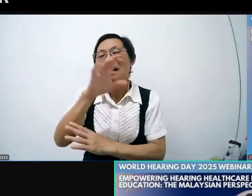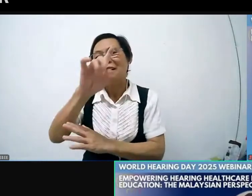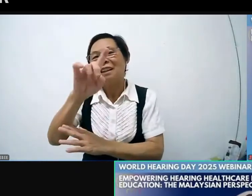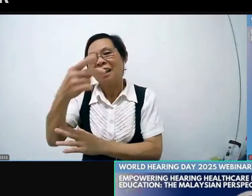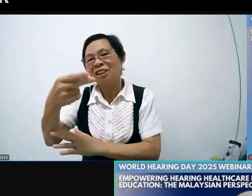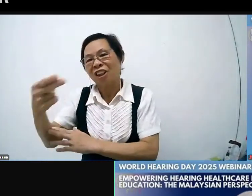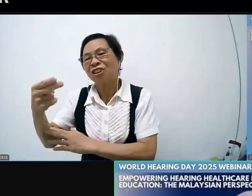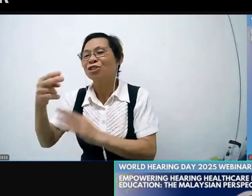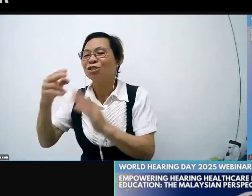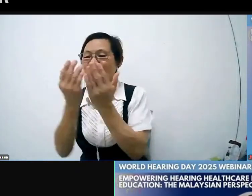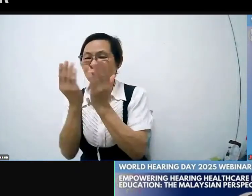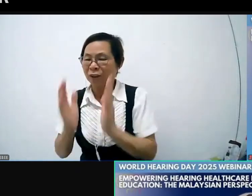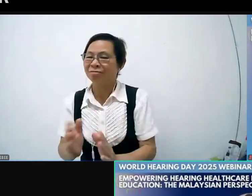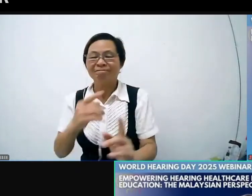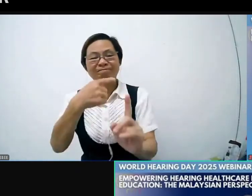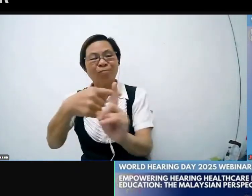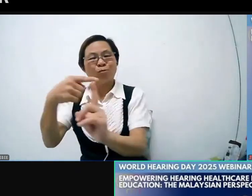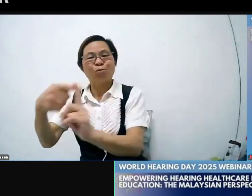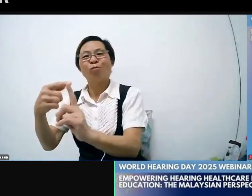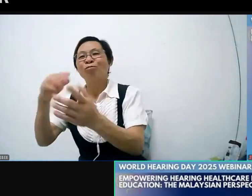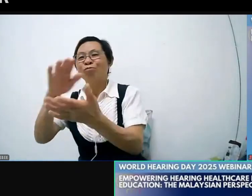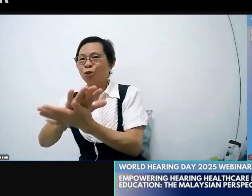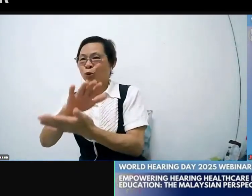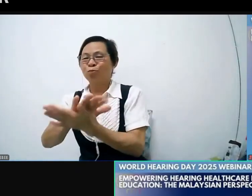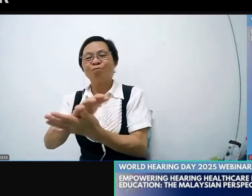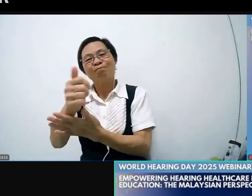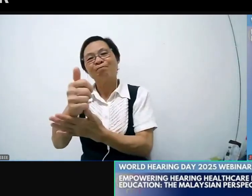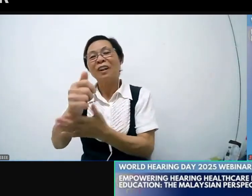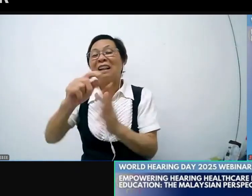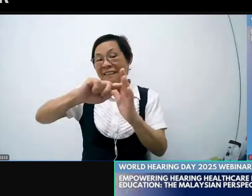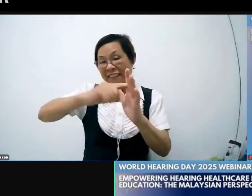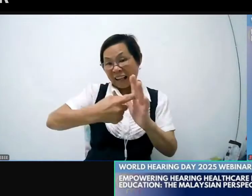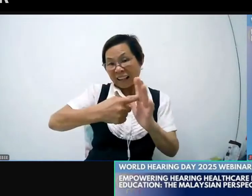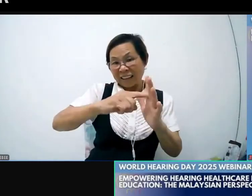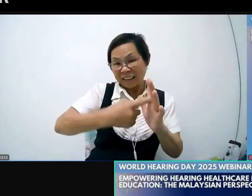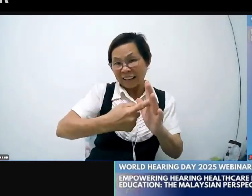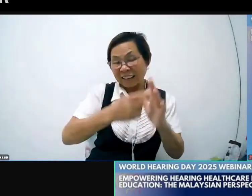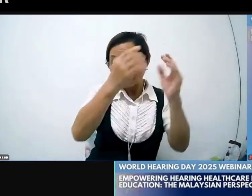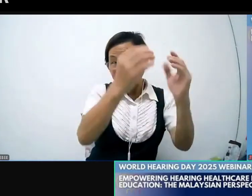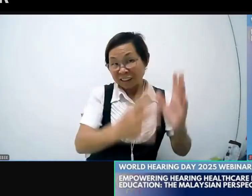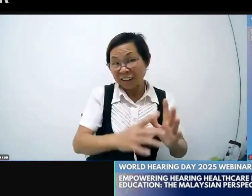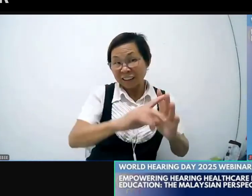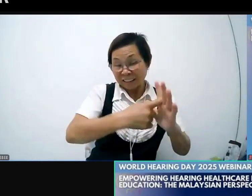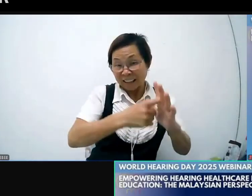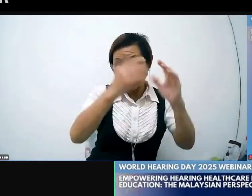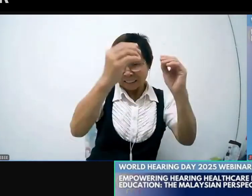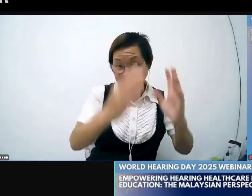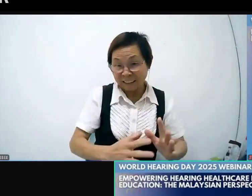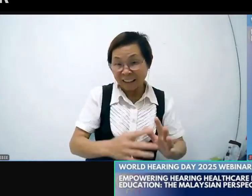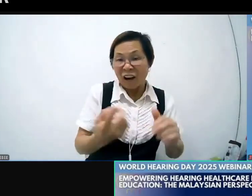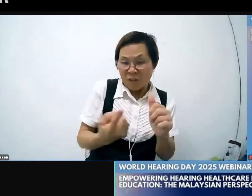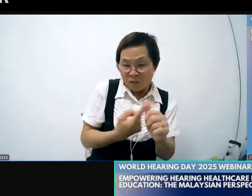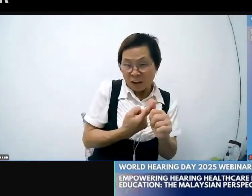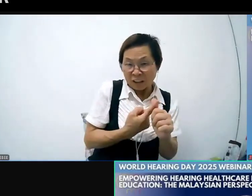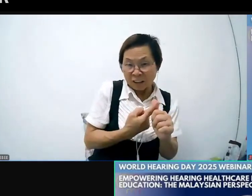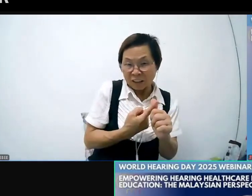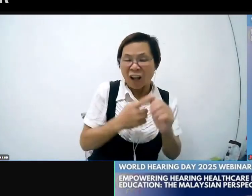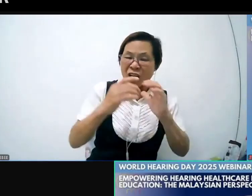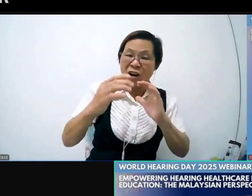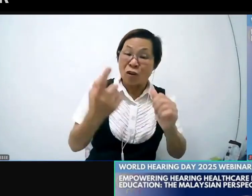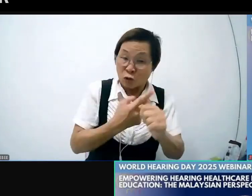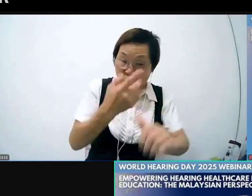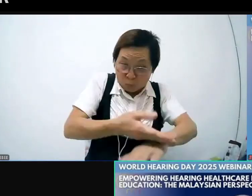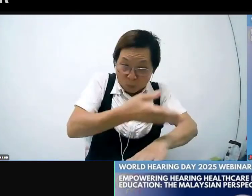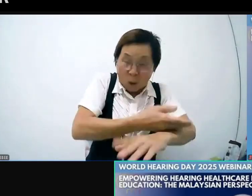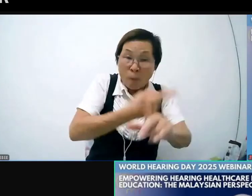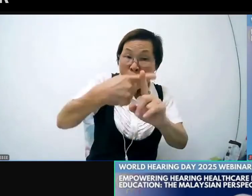students in schools. Okay. The implementation that usually that teachers be done, the first one is the communication. Other